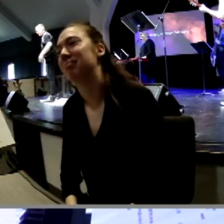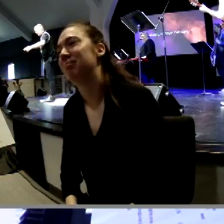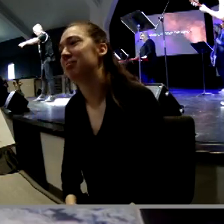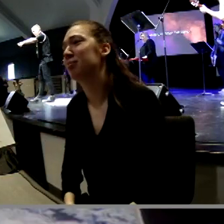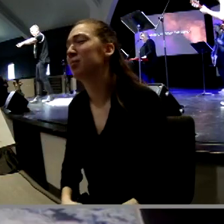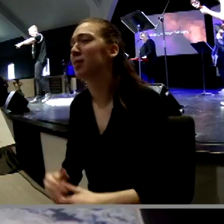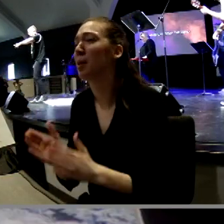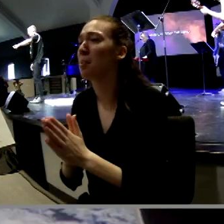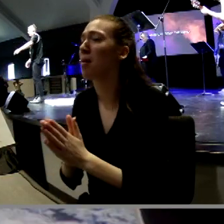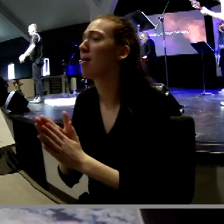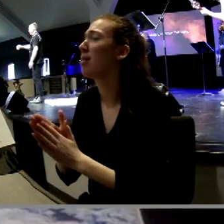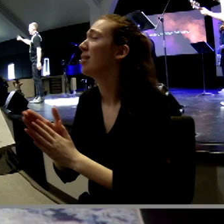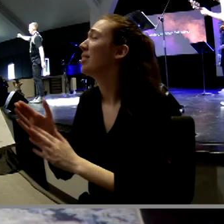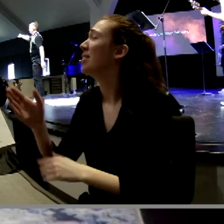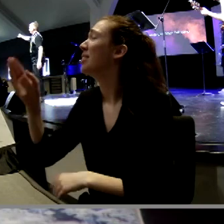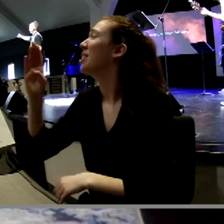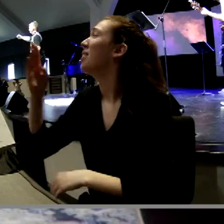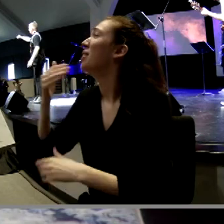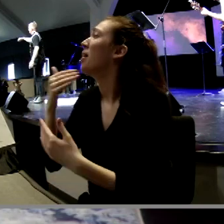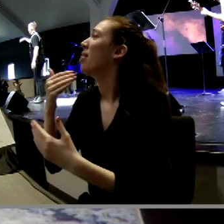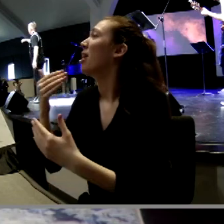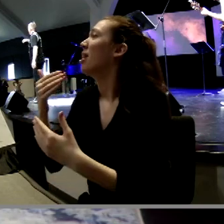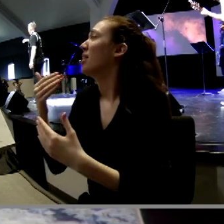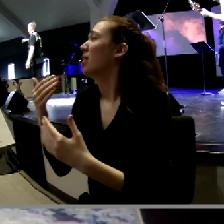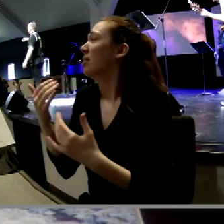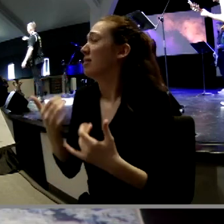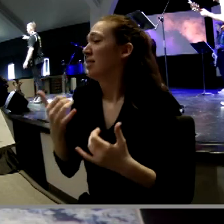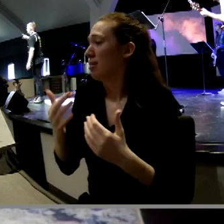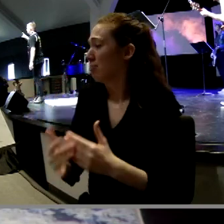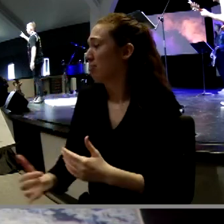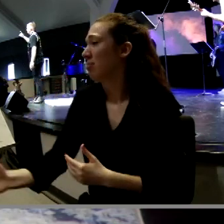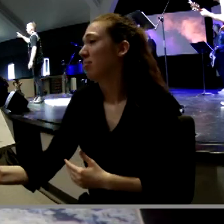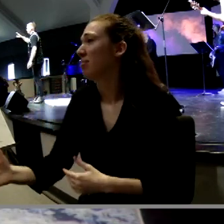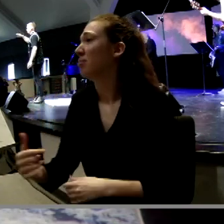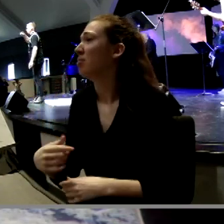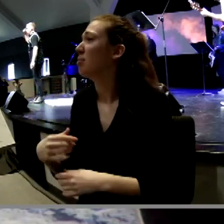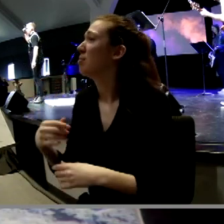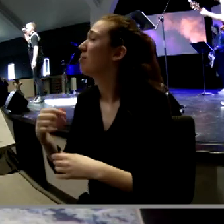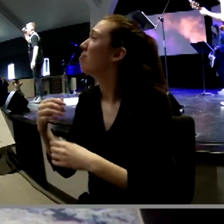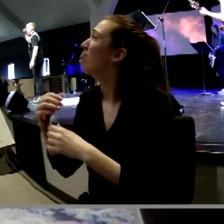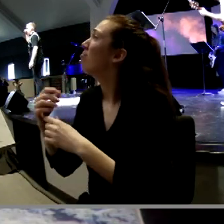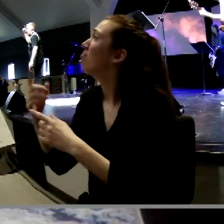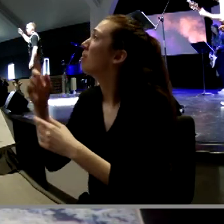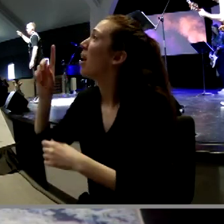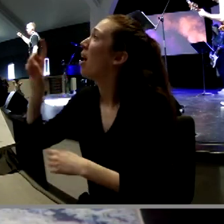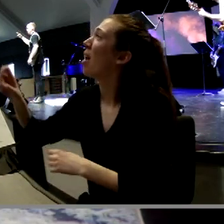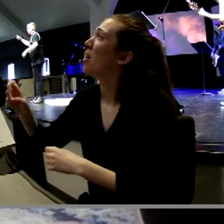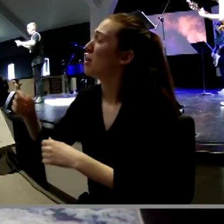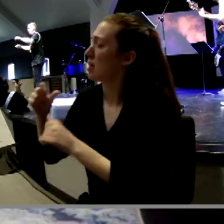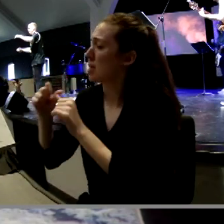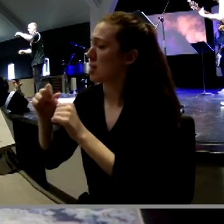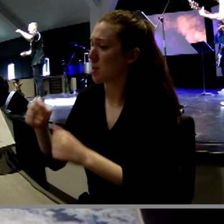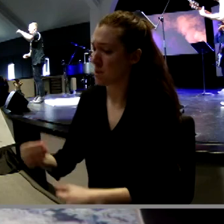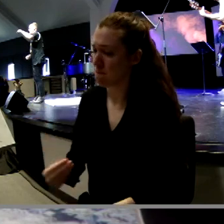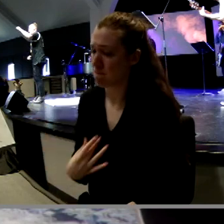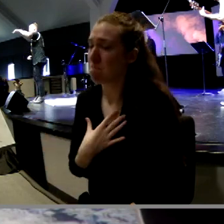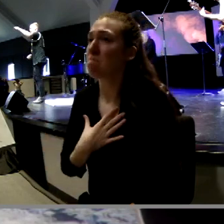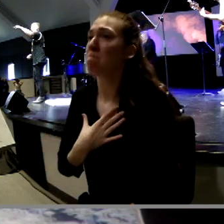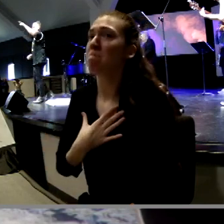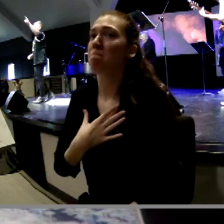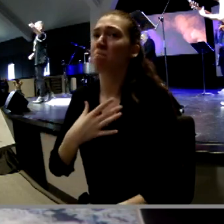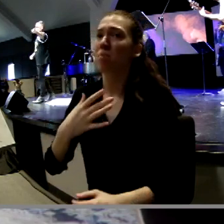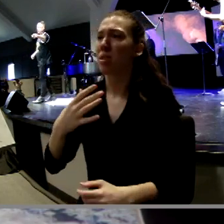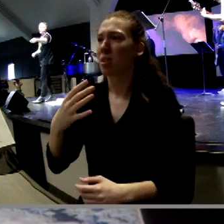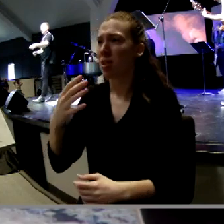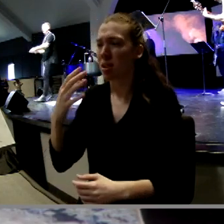God, we thank you for this life and the lives that are to come. We ask, God, that you would continue to illuminate in our hearts the soils that people